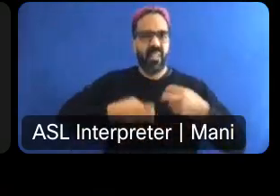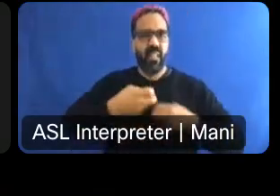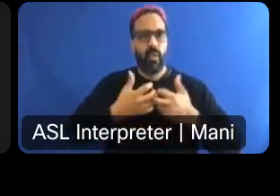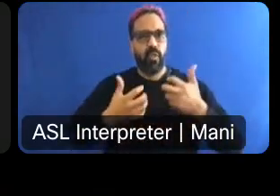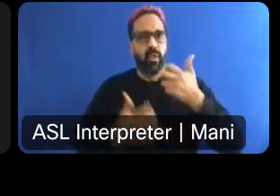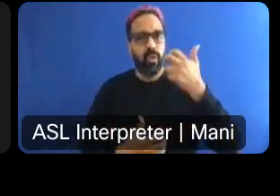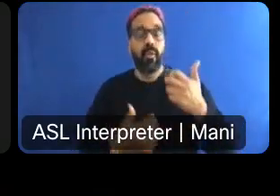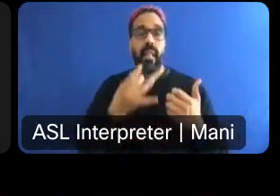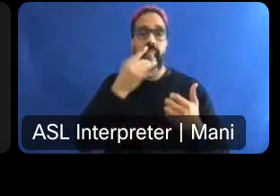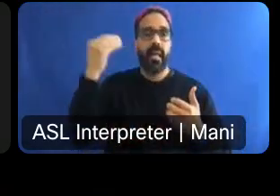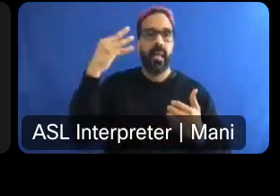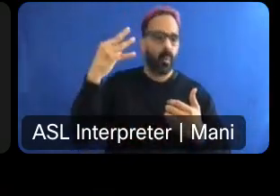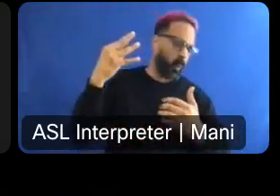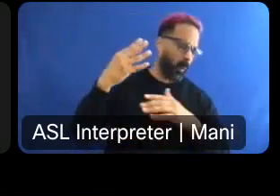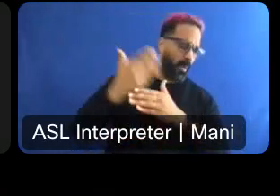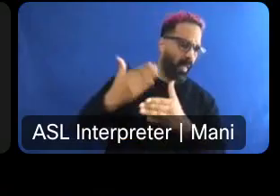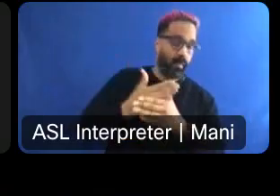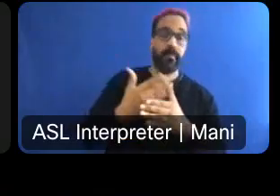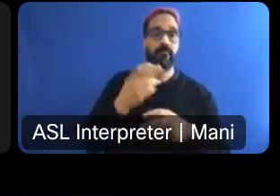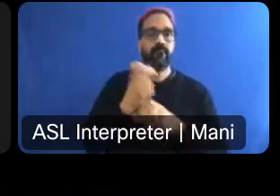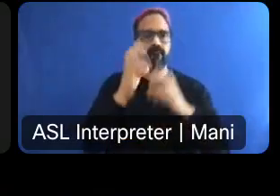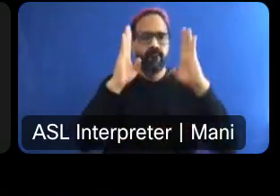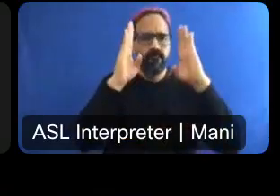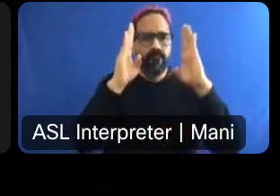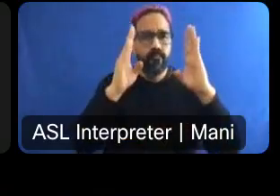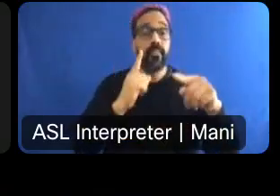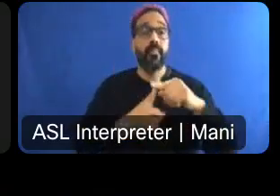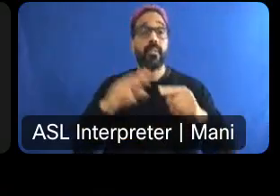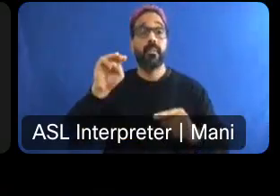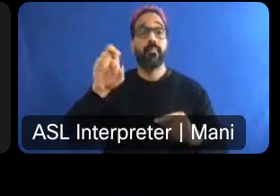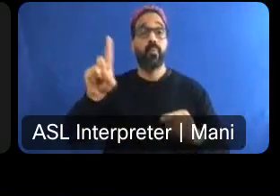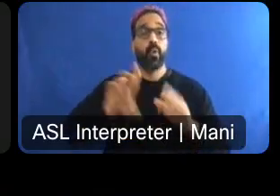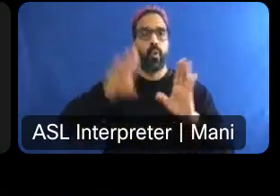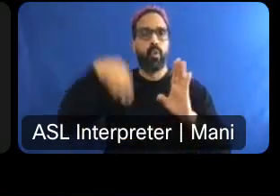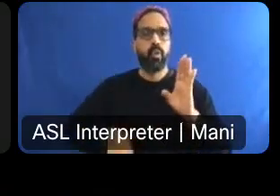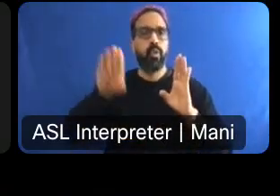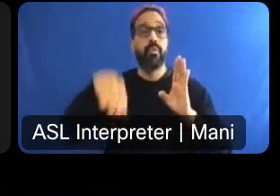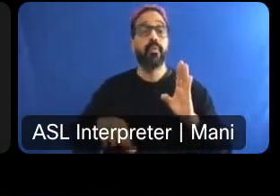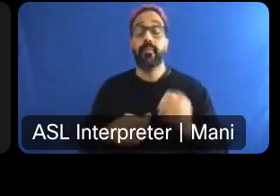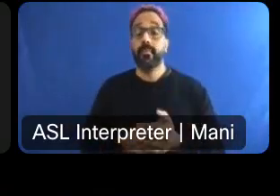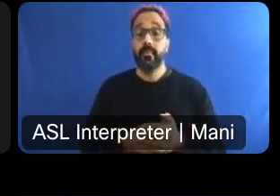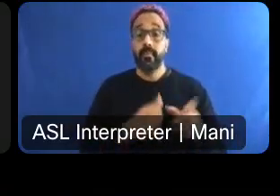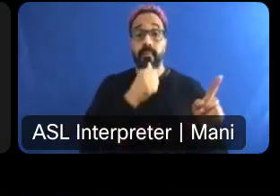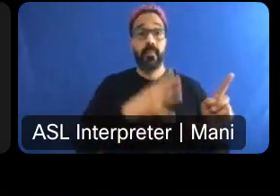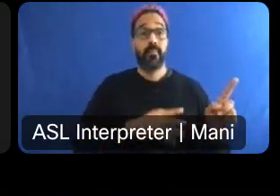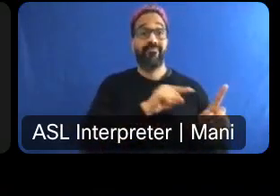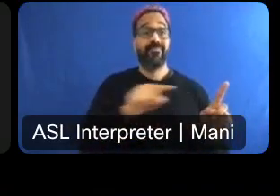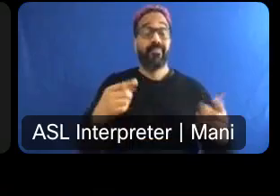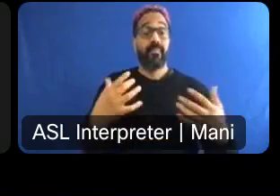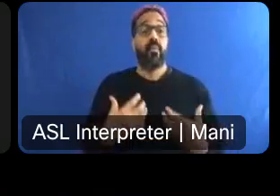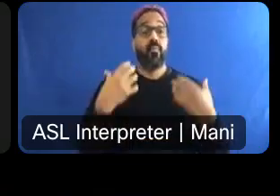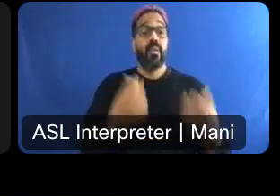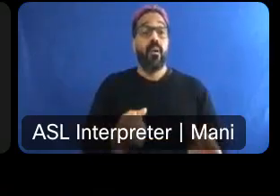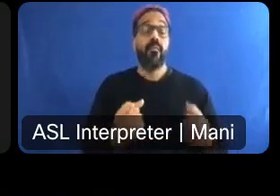trouble concentrating, and mood swings. For recovery, symptoms were significantly